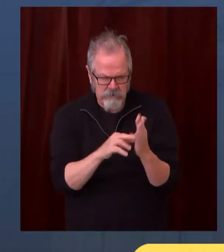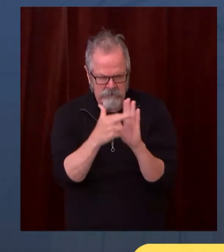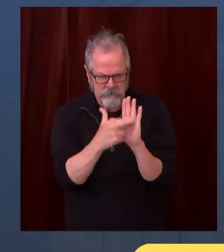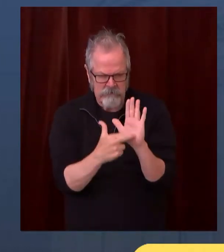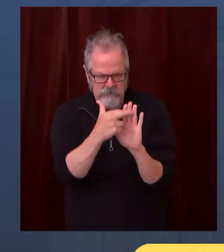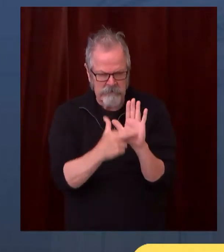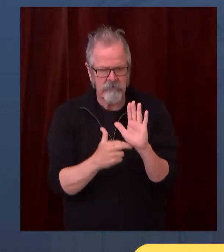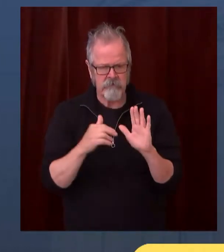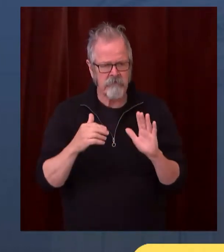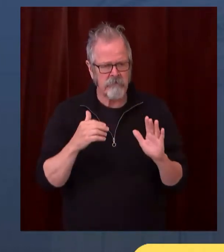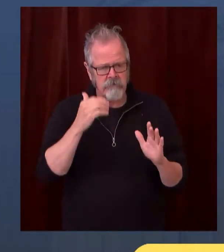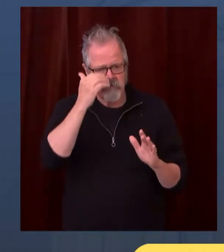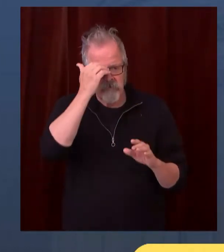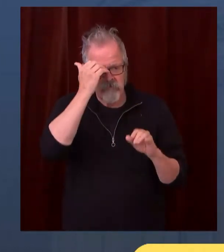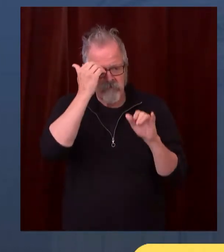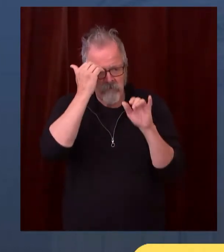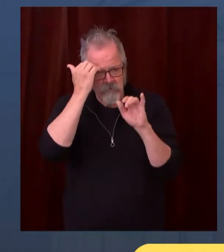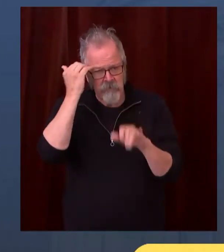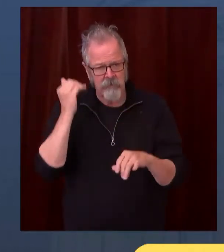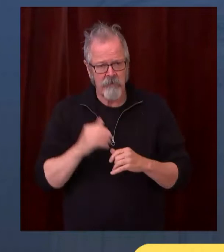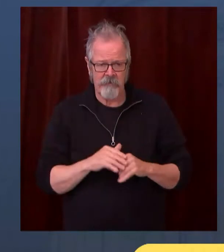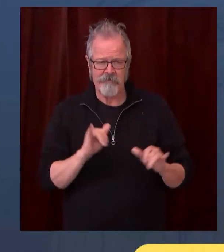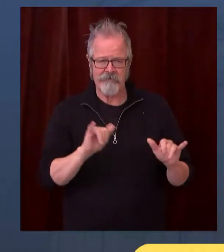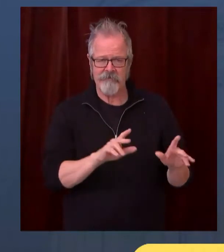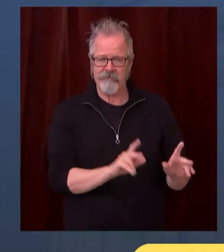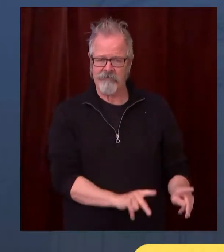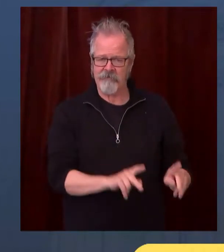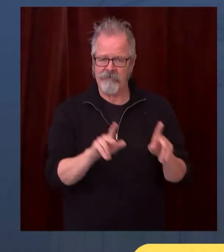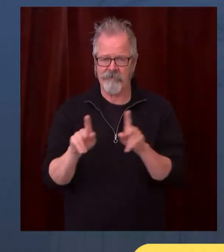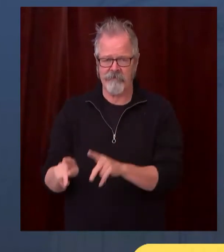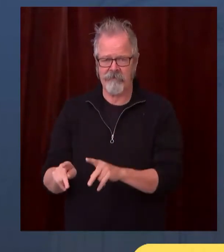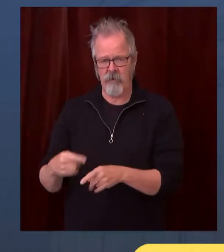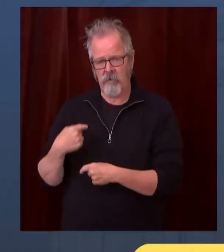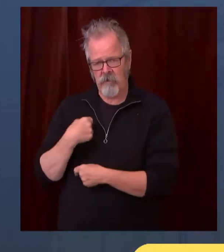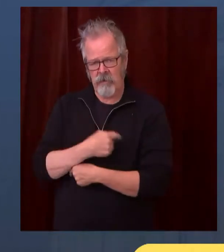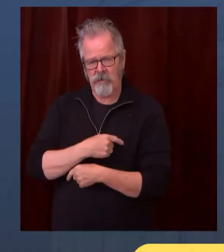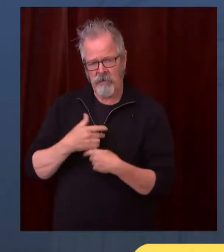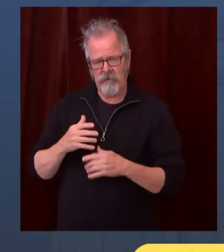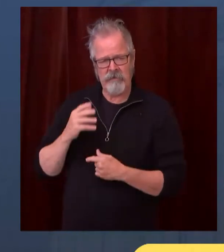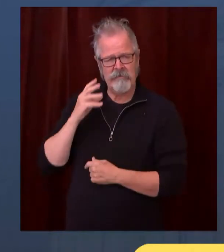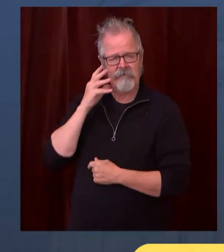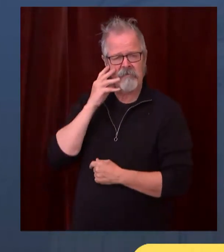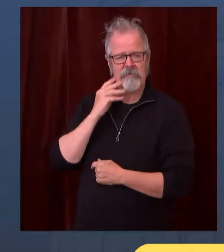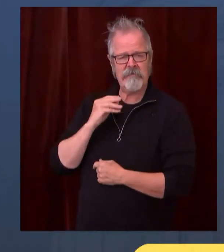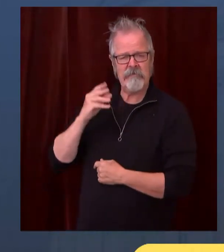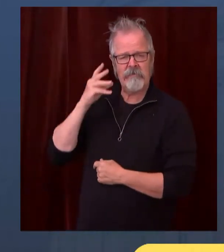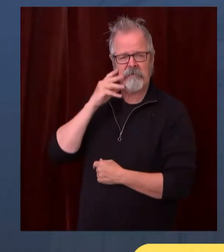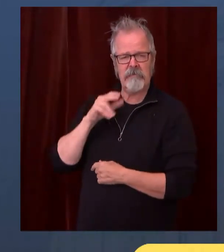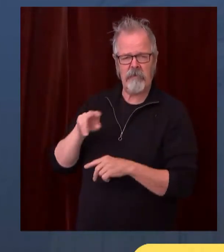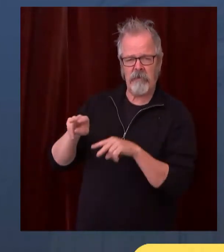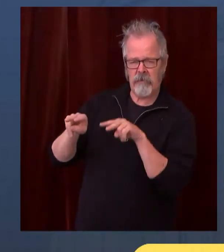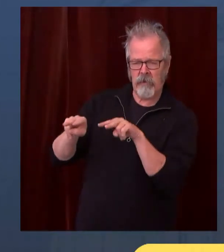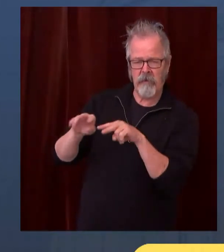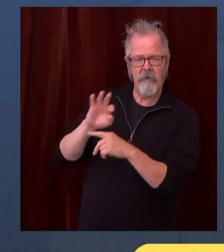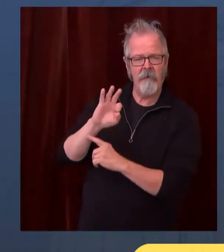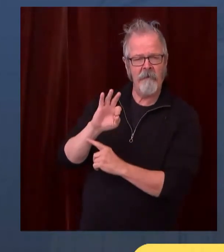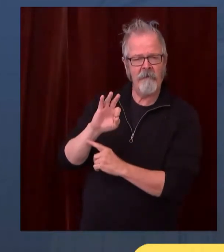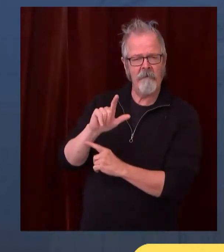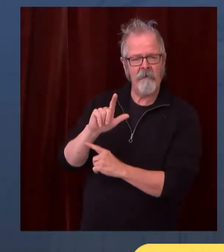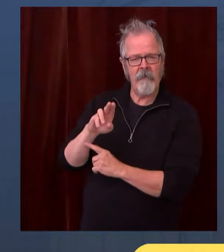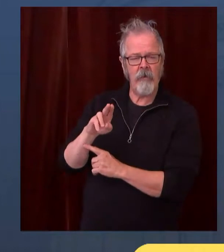was influenza, and we still have that threat as well with influenza. So being as prepared as